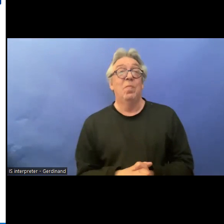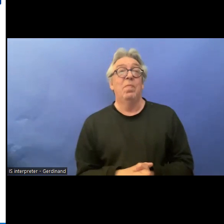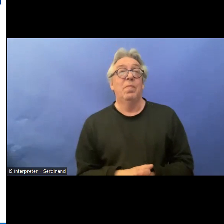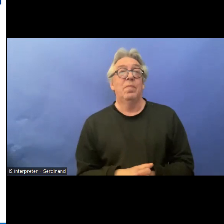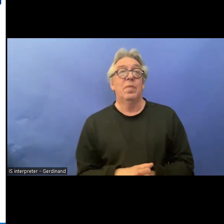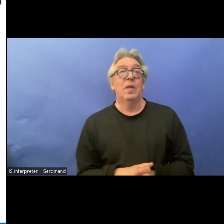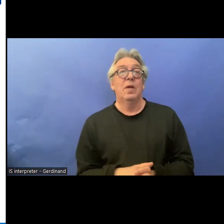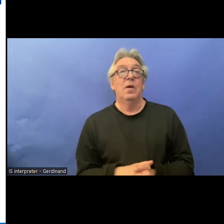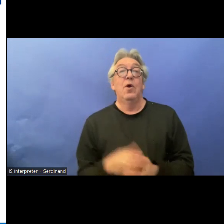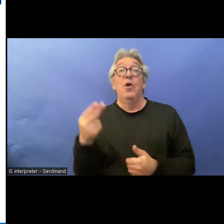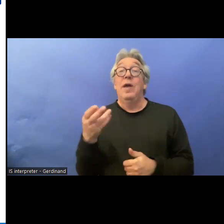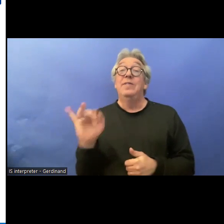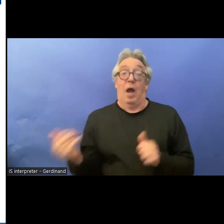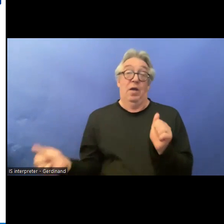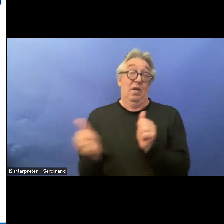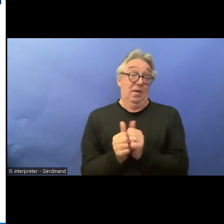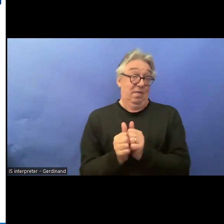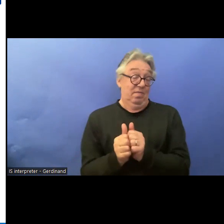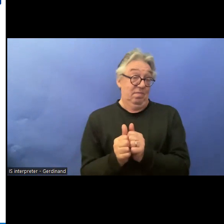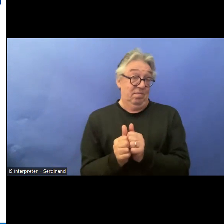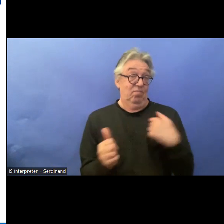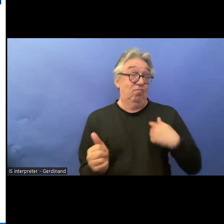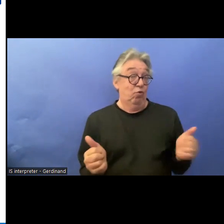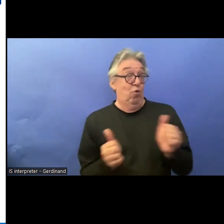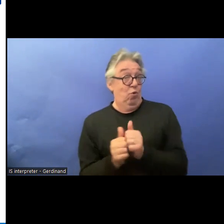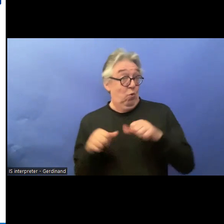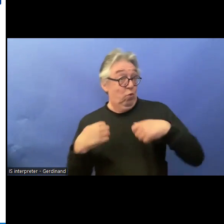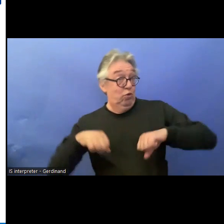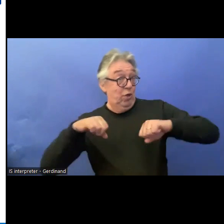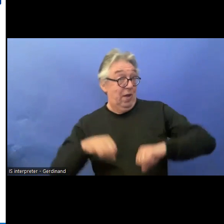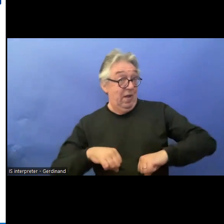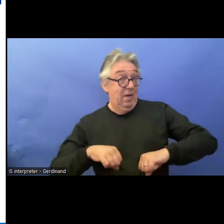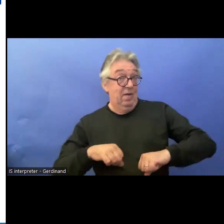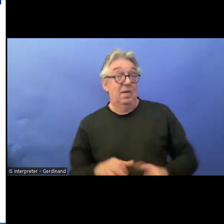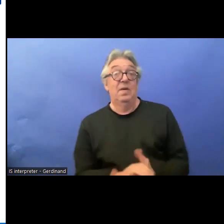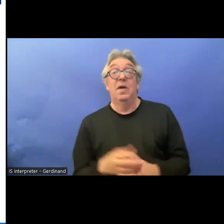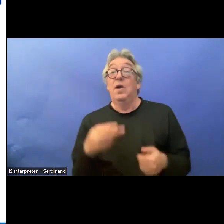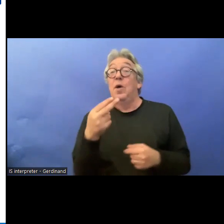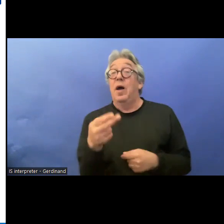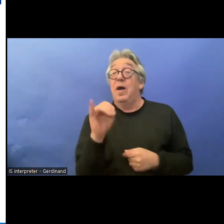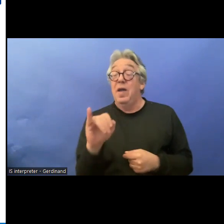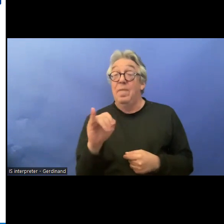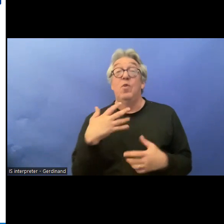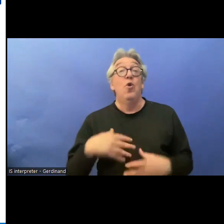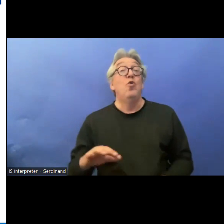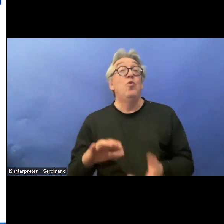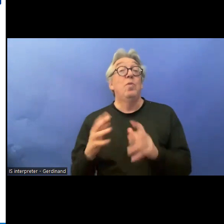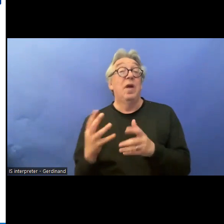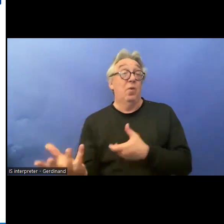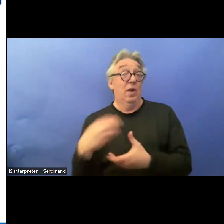also, this group is co-chaired by Humanity Inclusion,